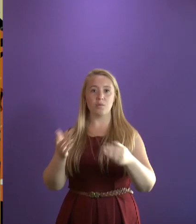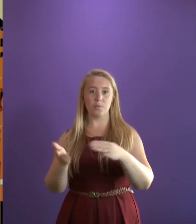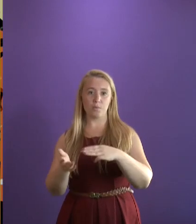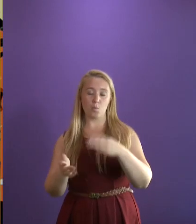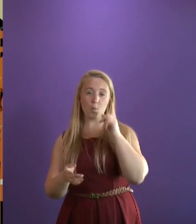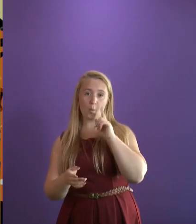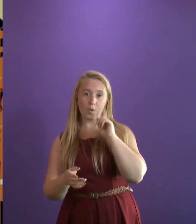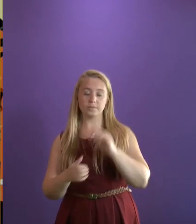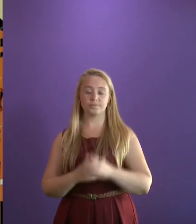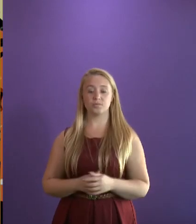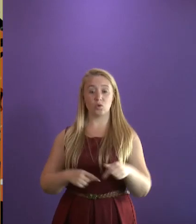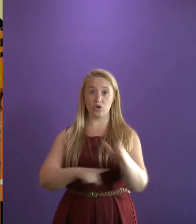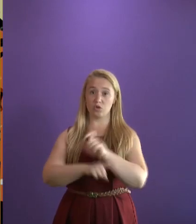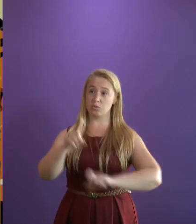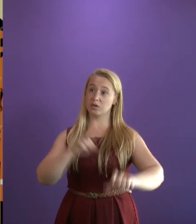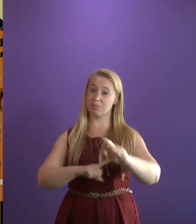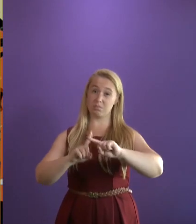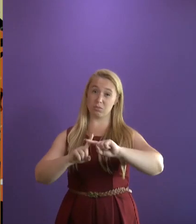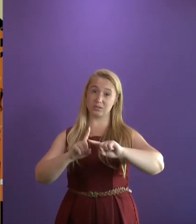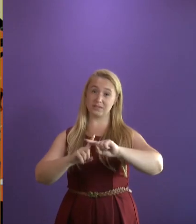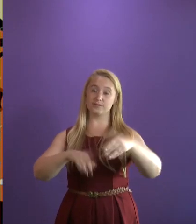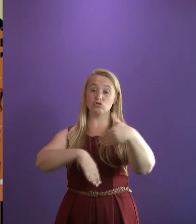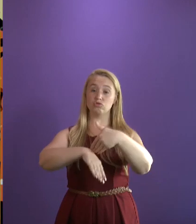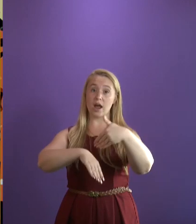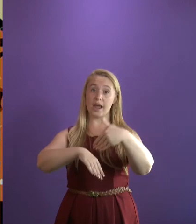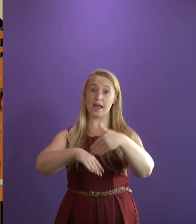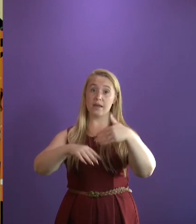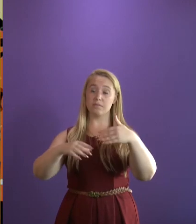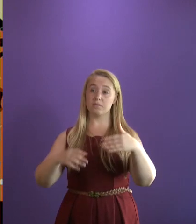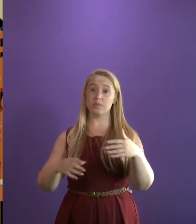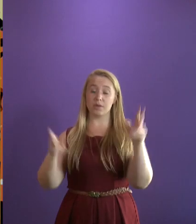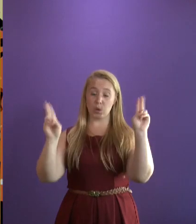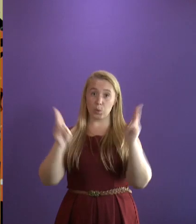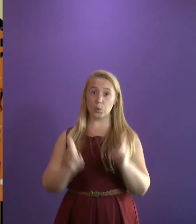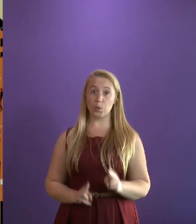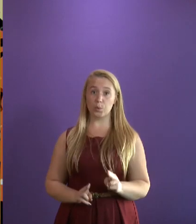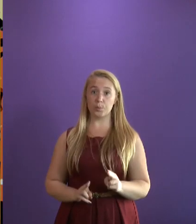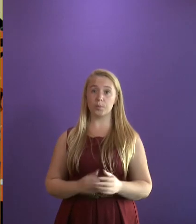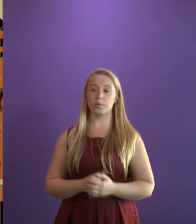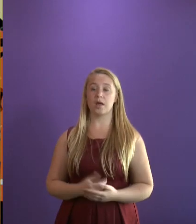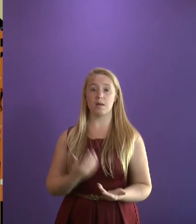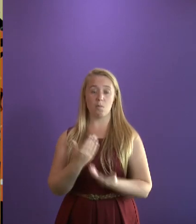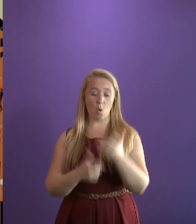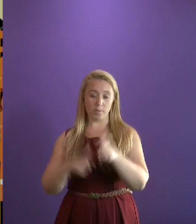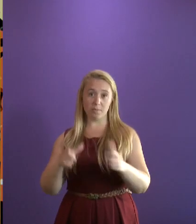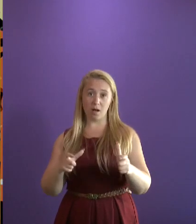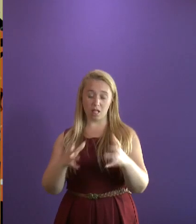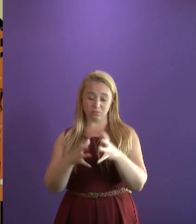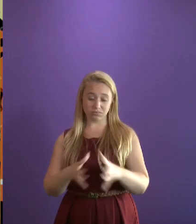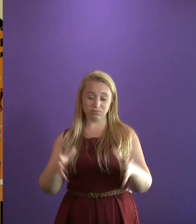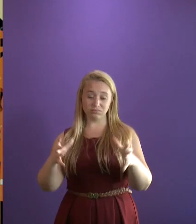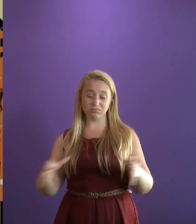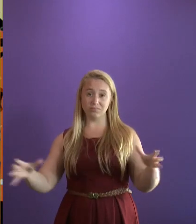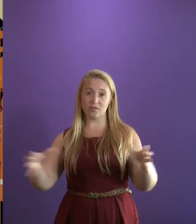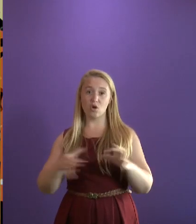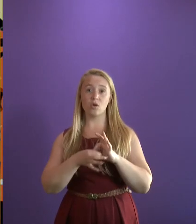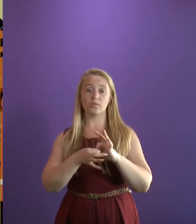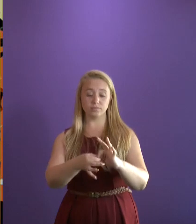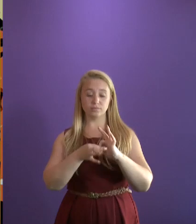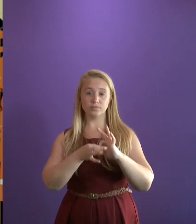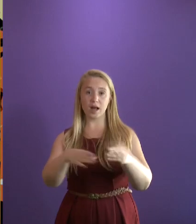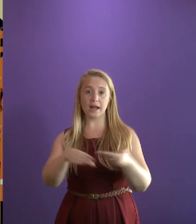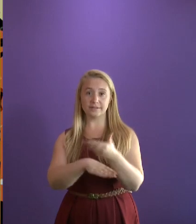community are really positive. We've seen crime levels come down and we've seen more people engage in activities. We also have our